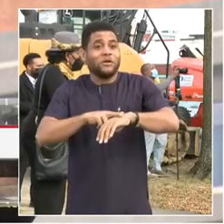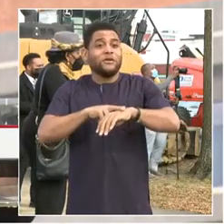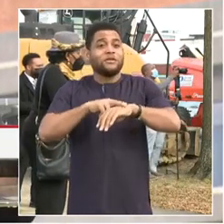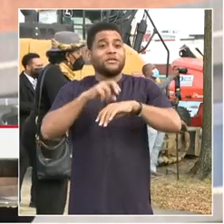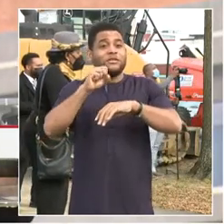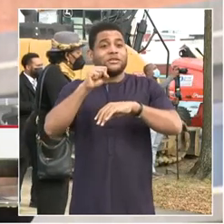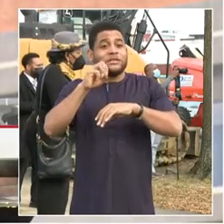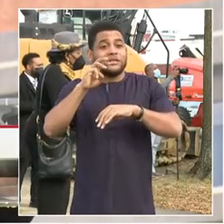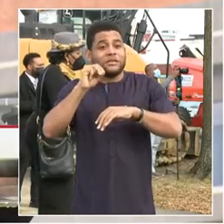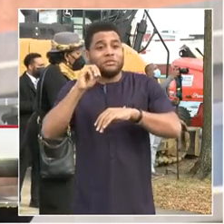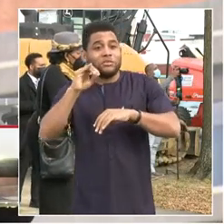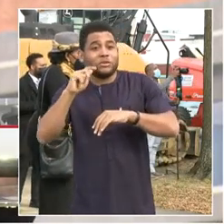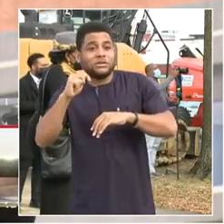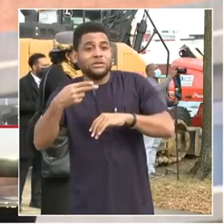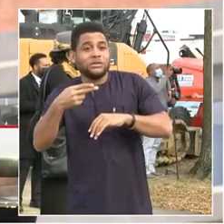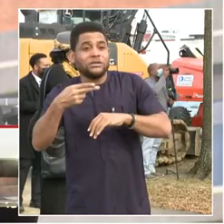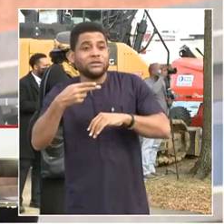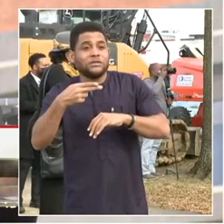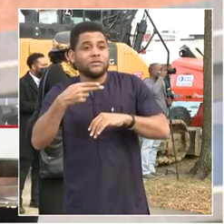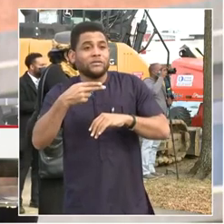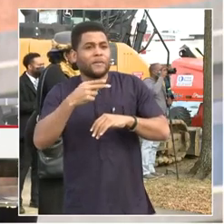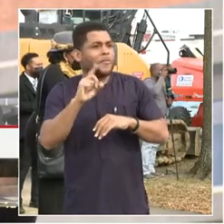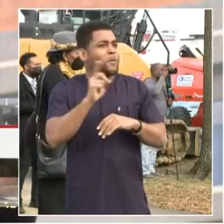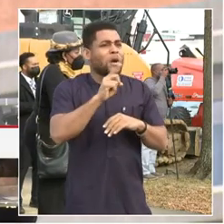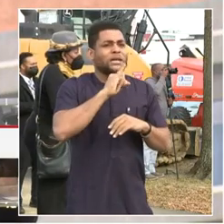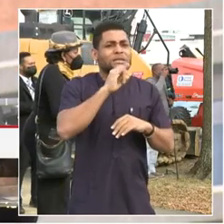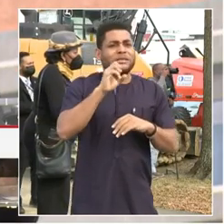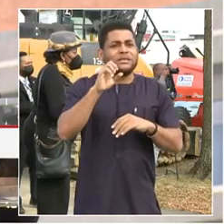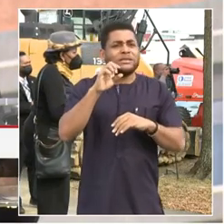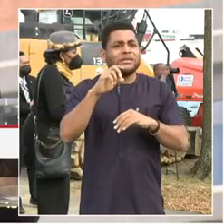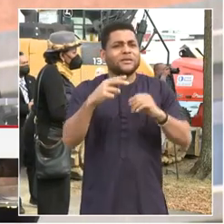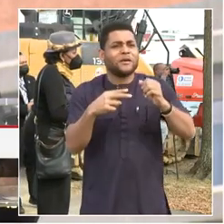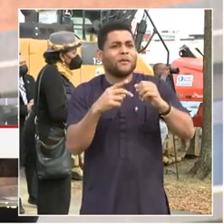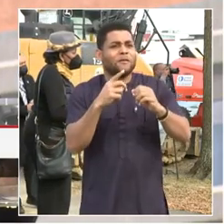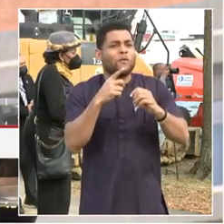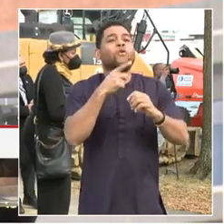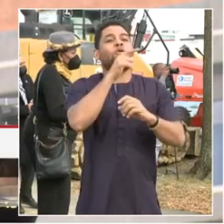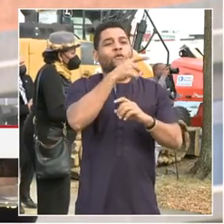Smith, I'm sorry, what Calvin? From Bridgepoint, that's my guy.